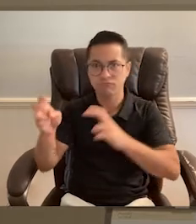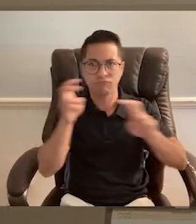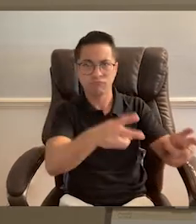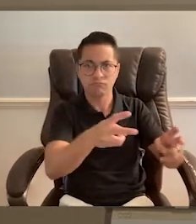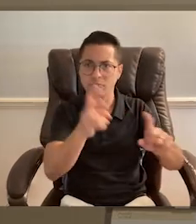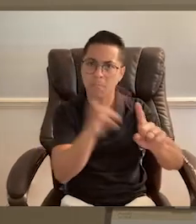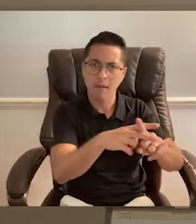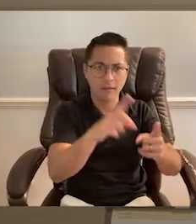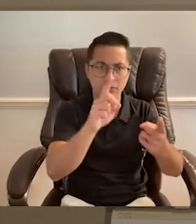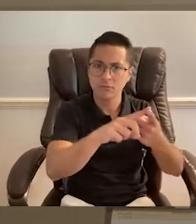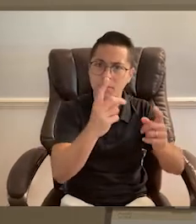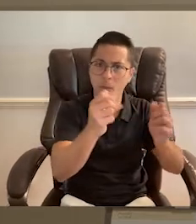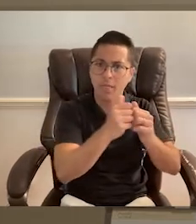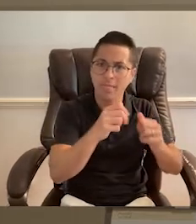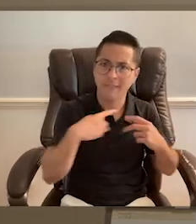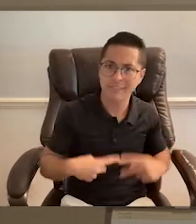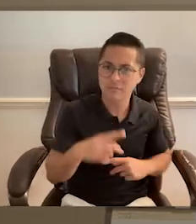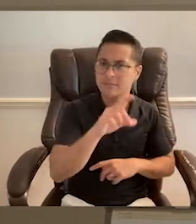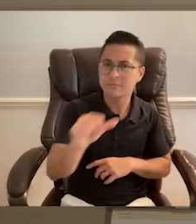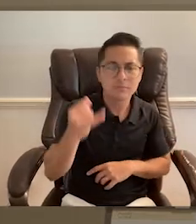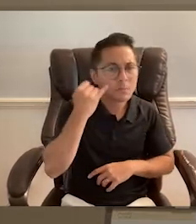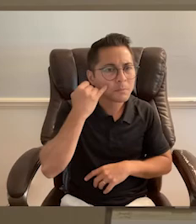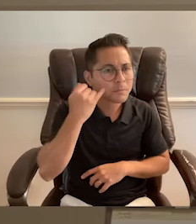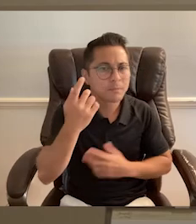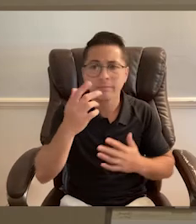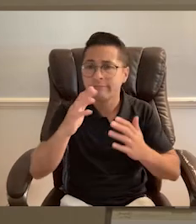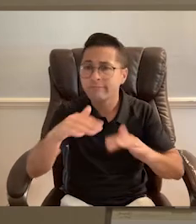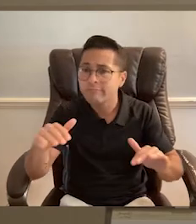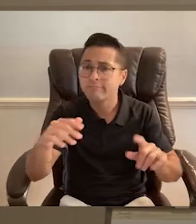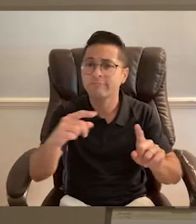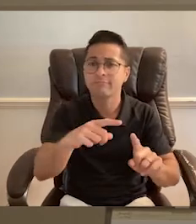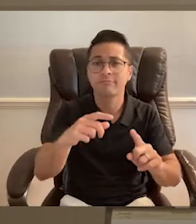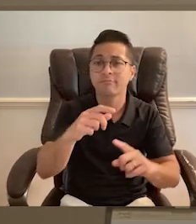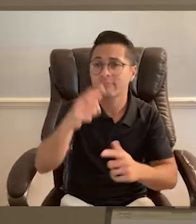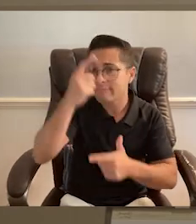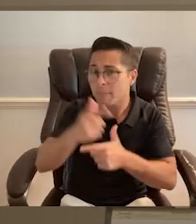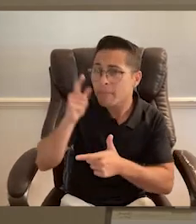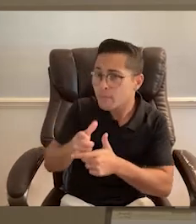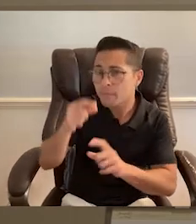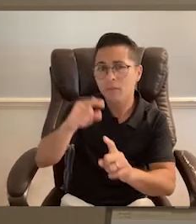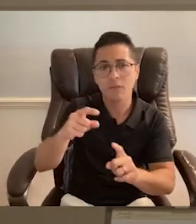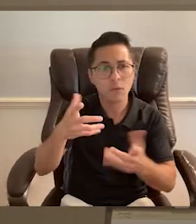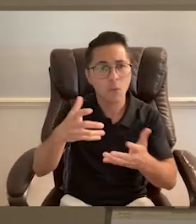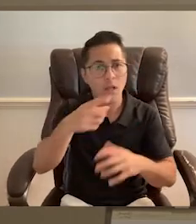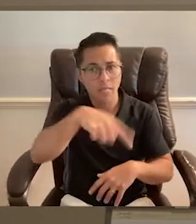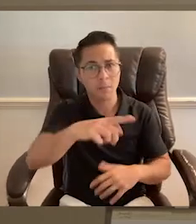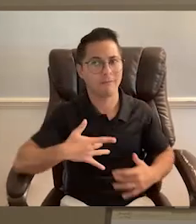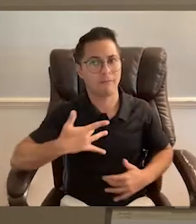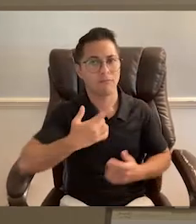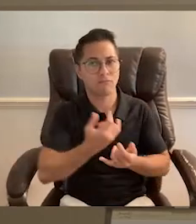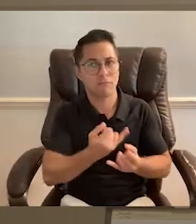recently, we have been getting a lot of referrals for teenagers with autism who want to